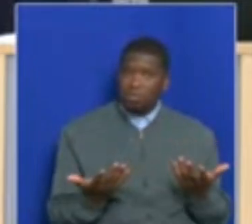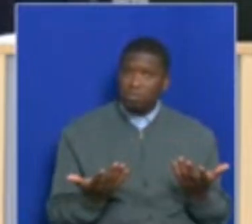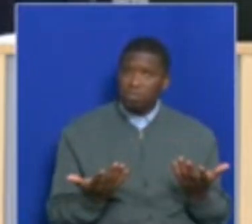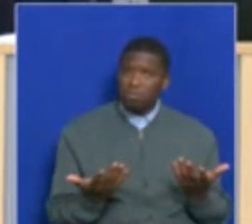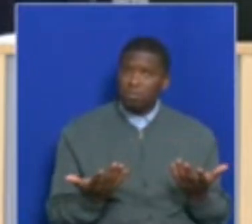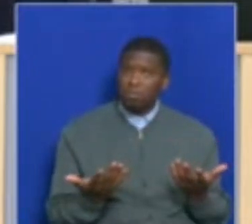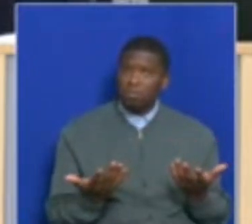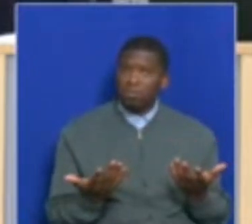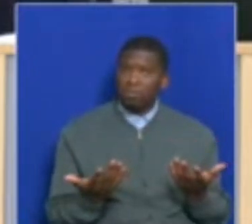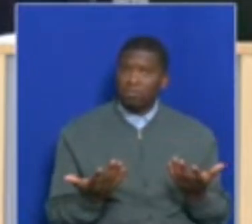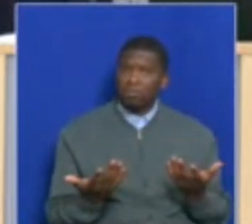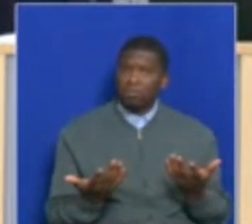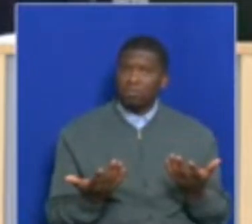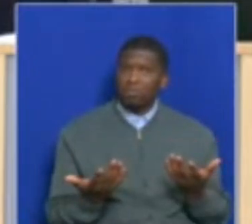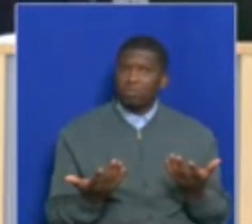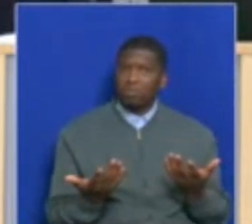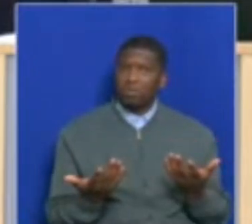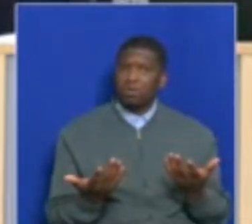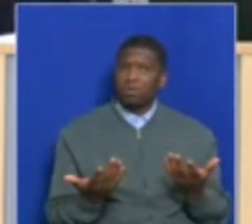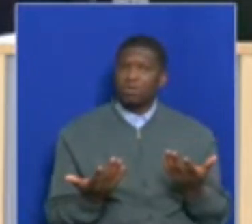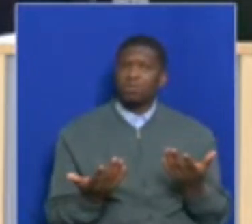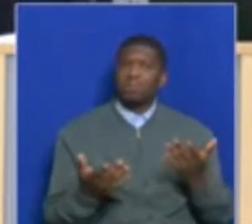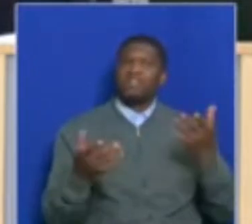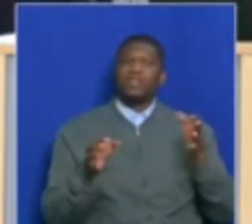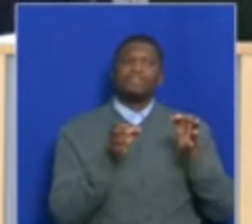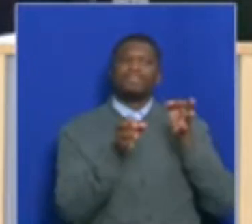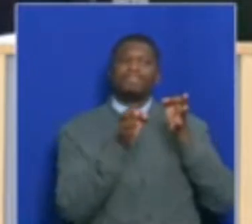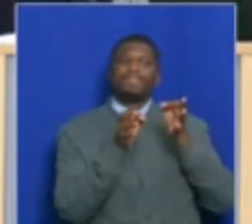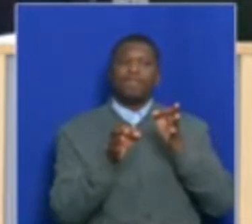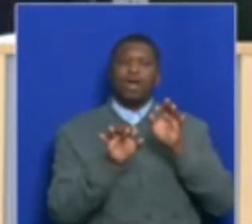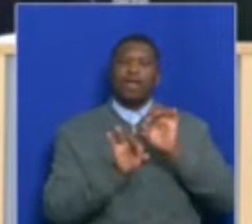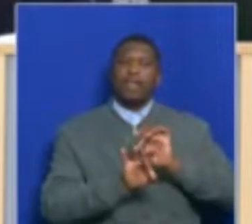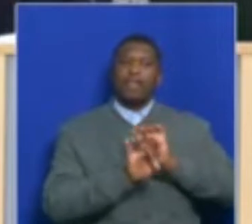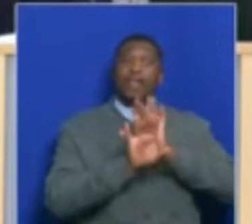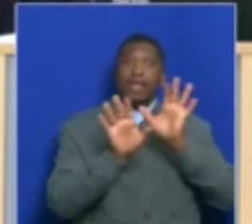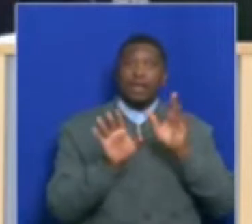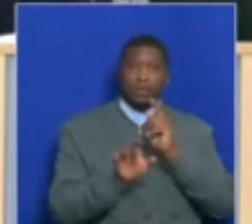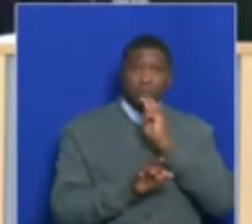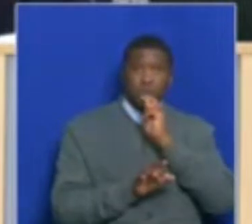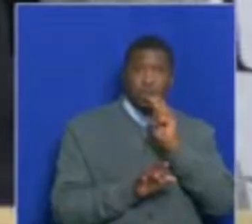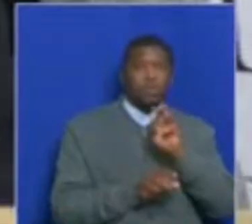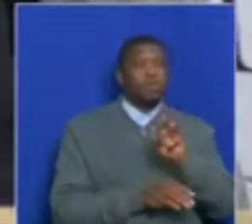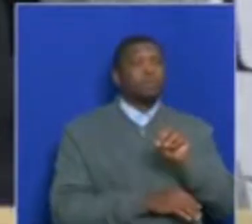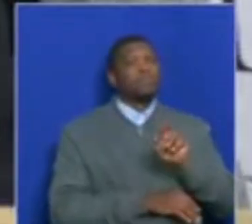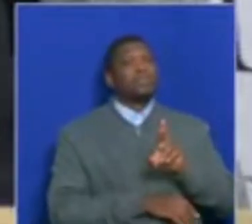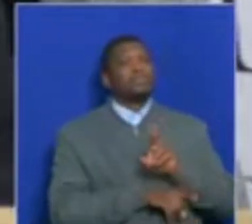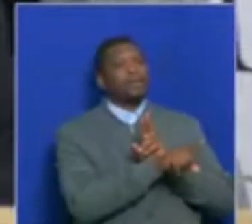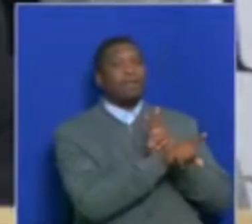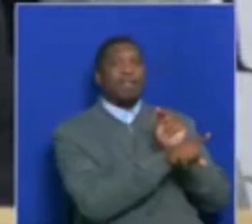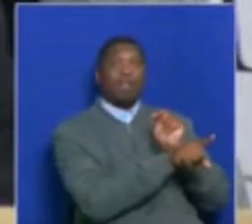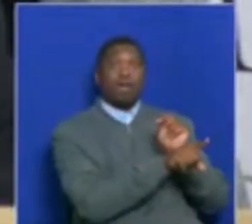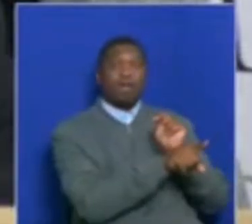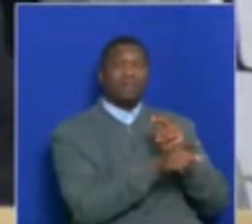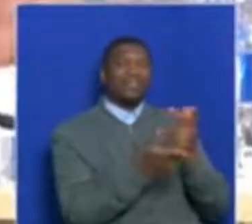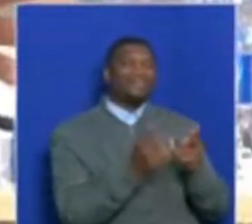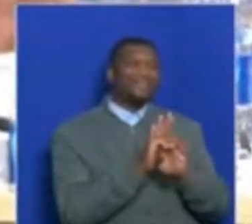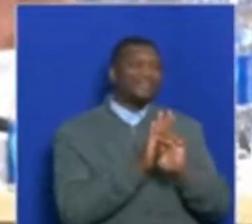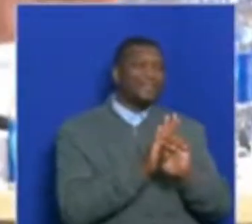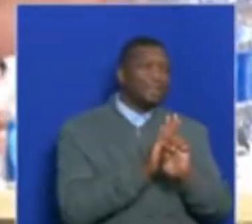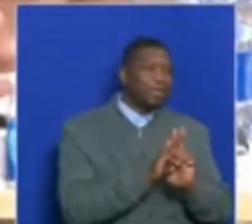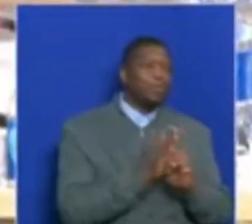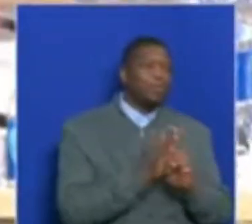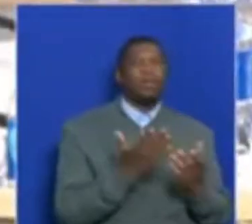you haven't demonstrated that Mr. Naika, for example, in acting